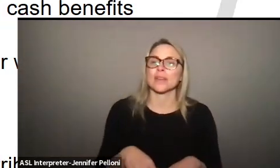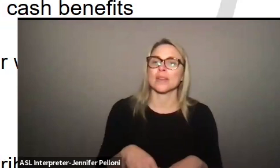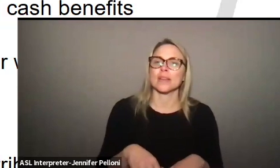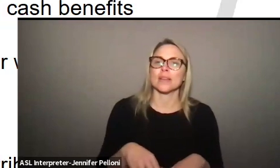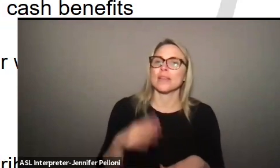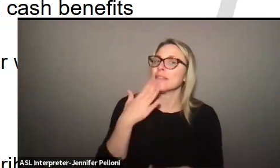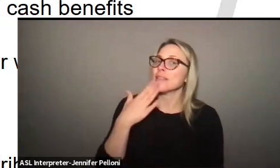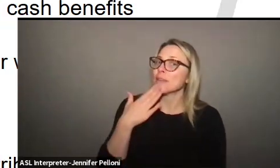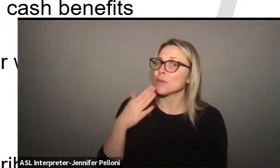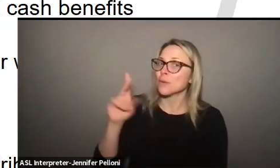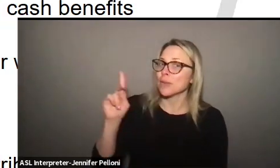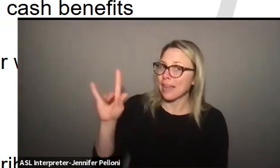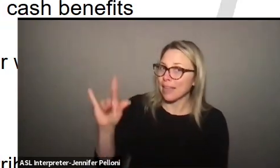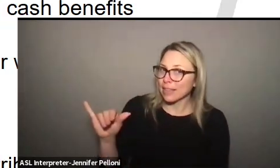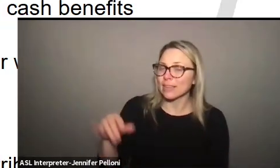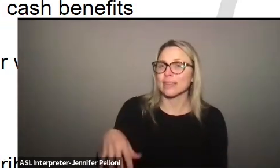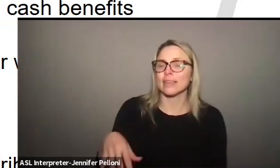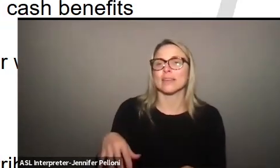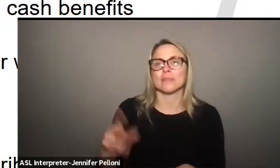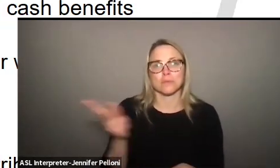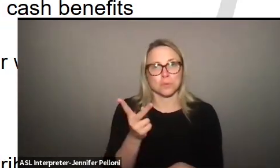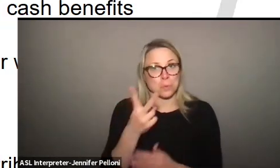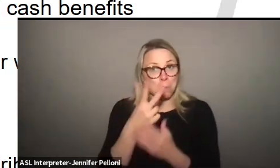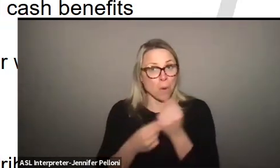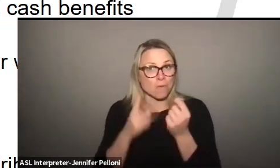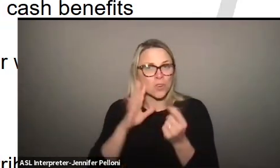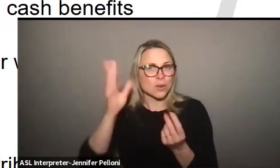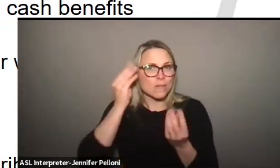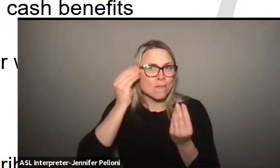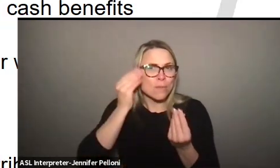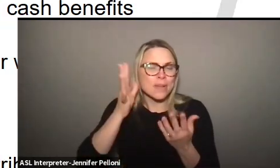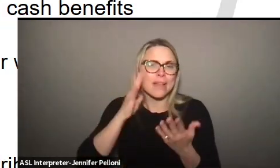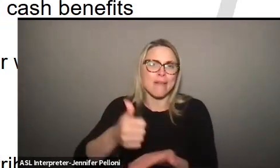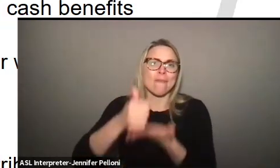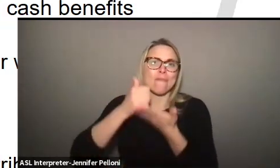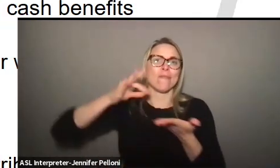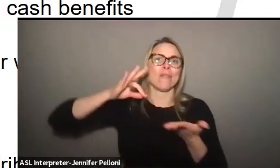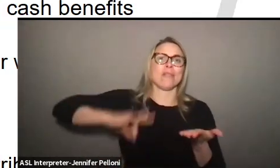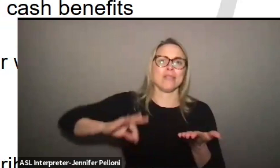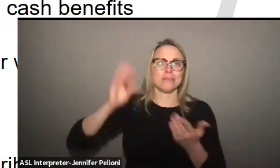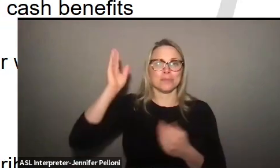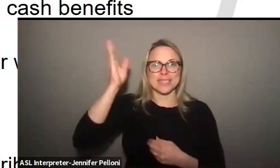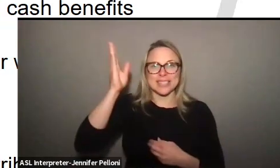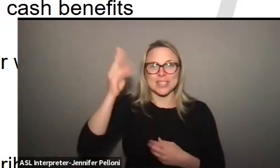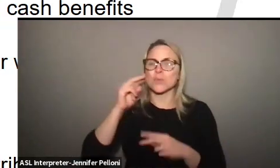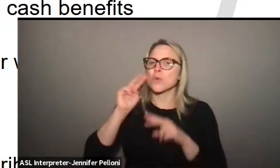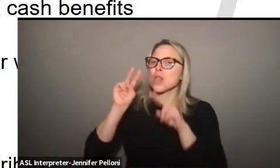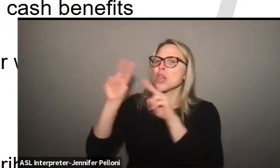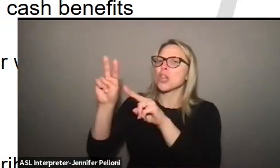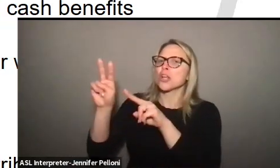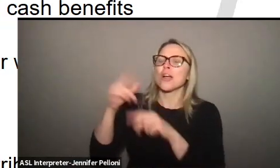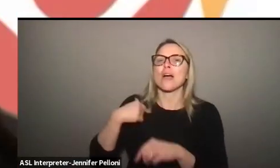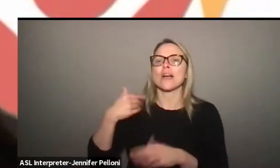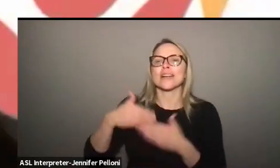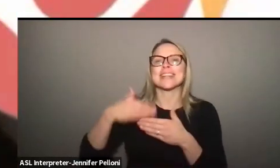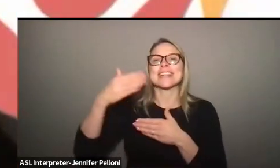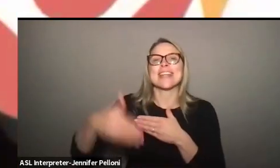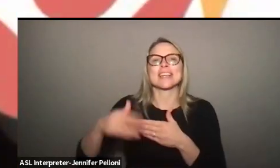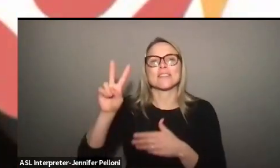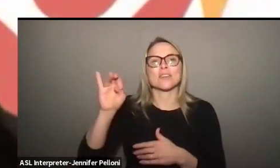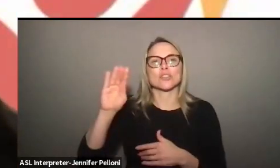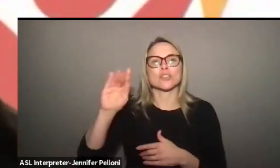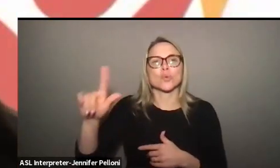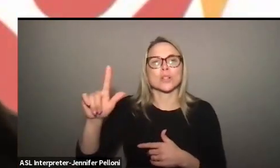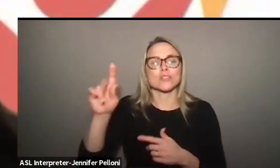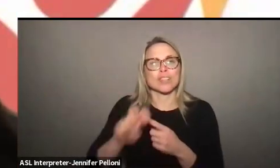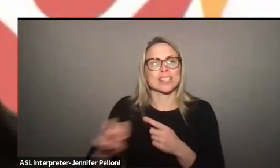Yolanda, thank you so much. And Kelly, for your informative and helpful presentation. Looking ahead, our virtual transition times